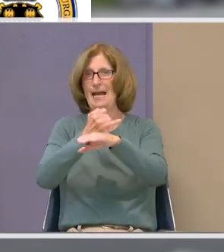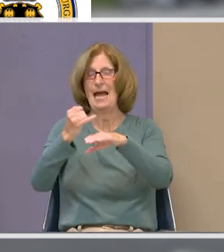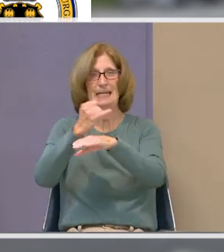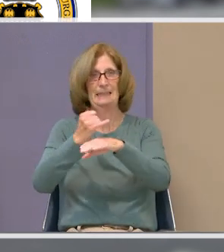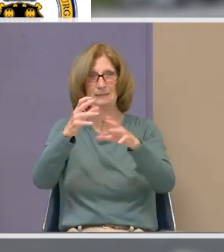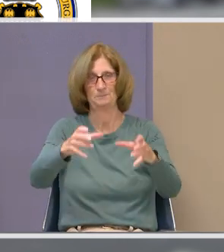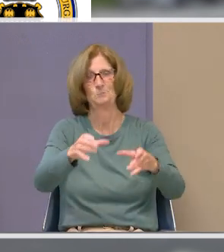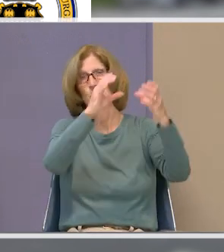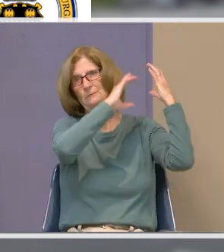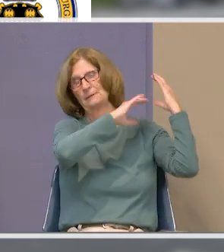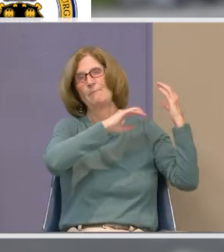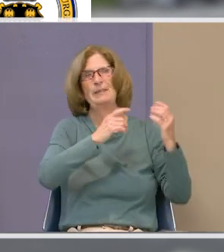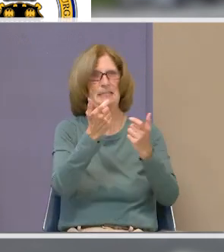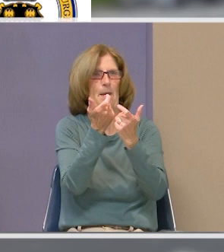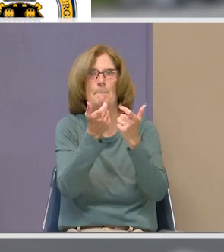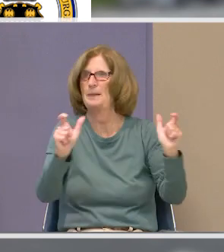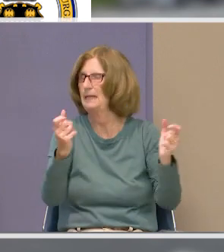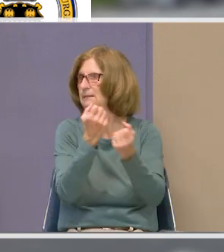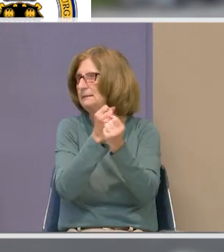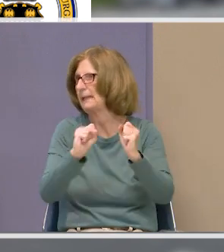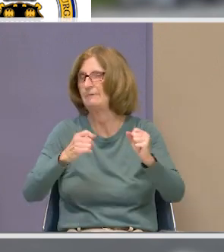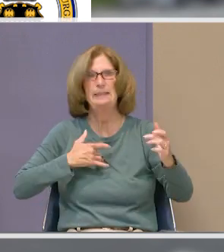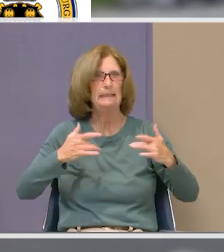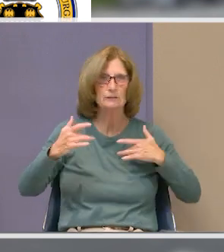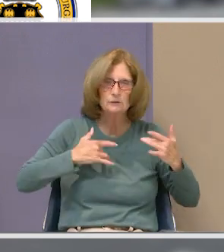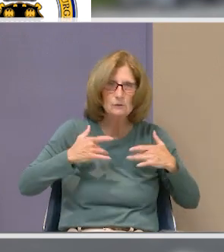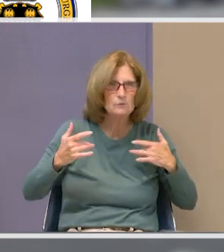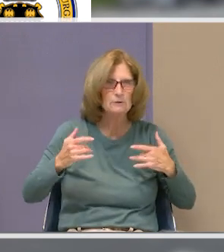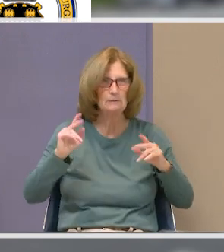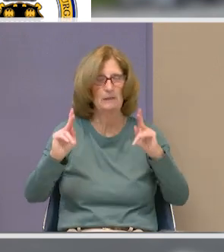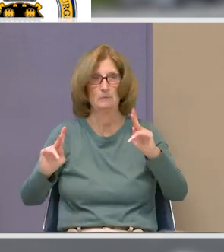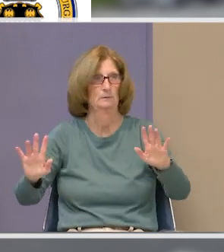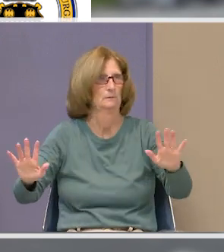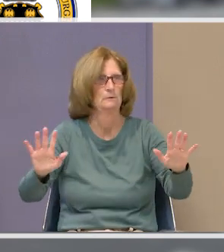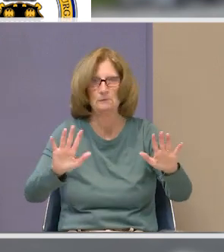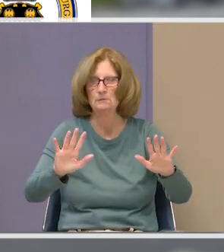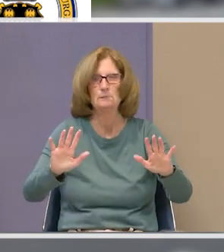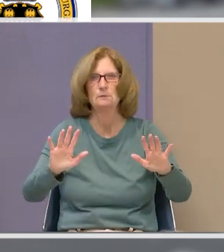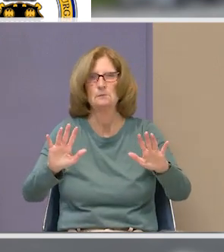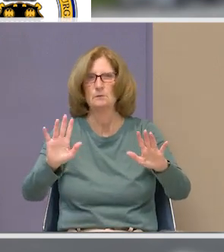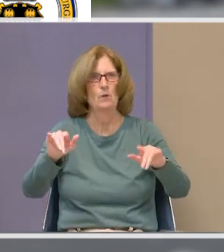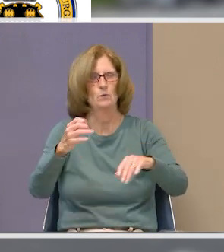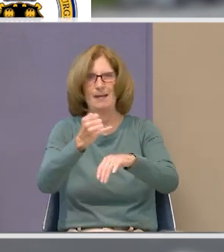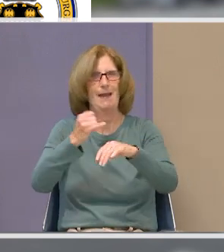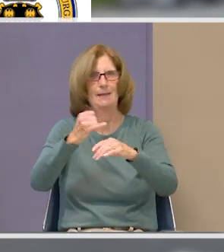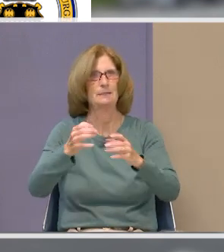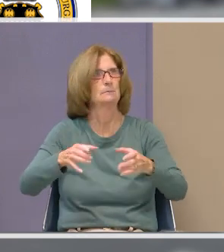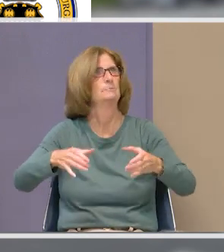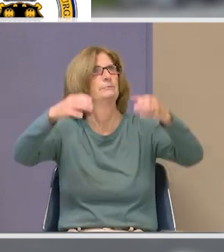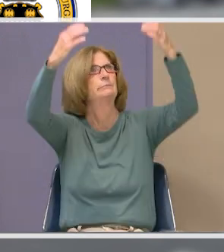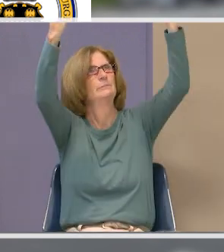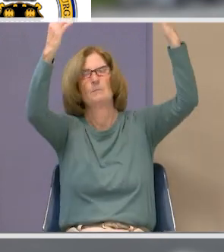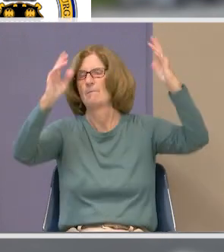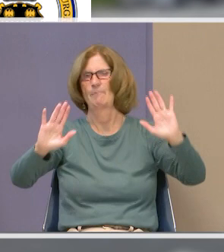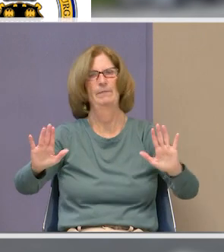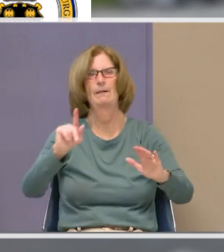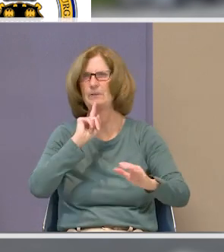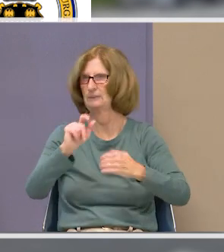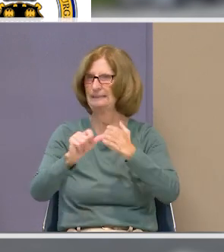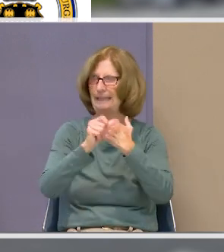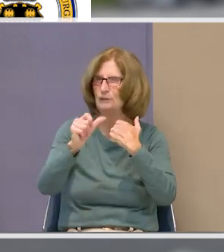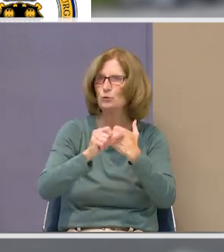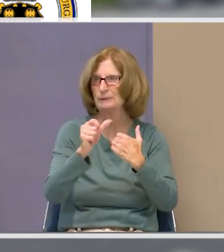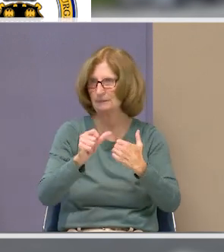It is a major safety concern. In general, we try to get rid of those islands as much as possible. And